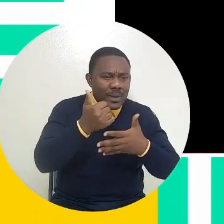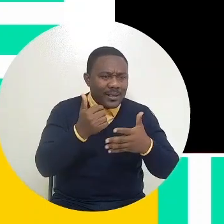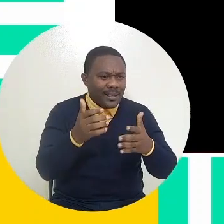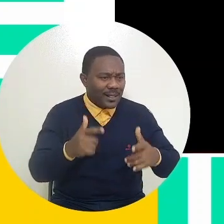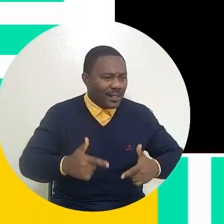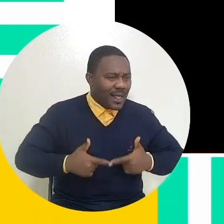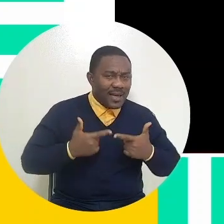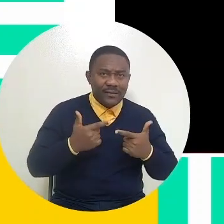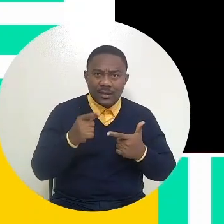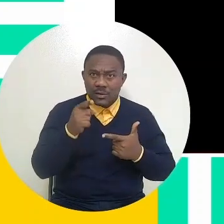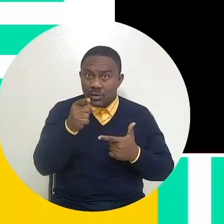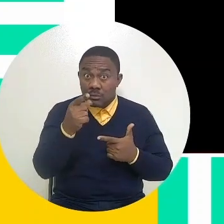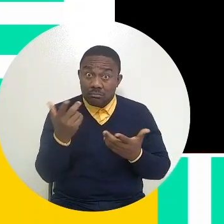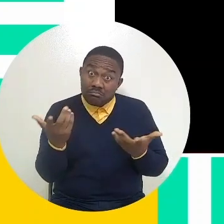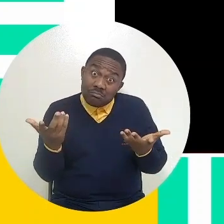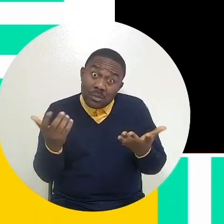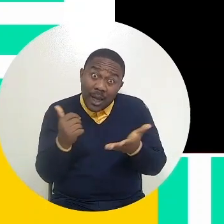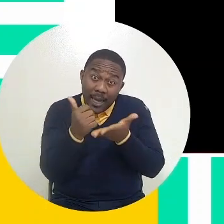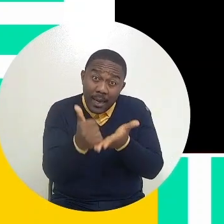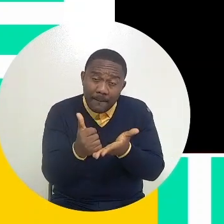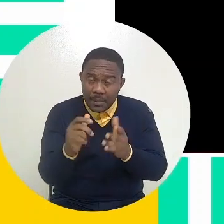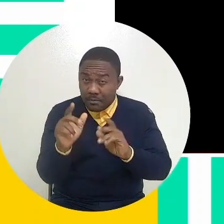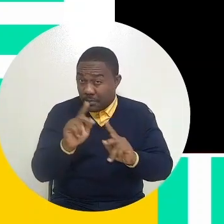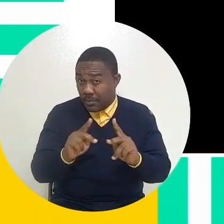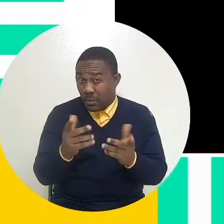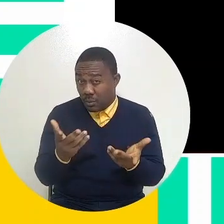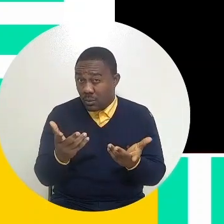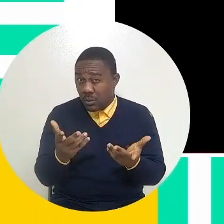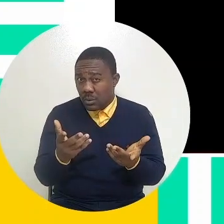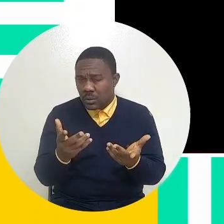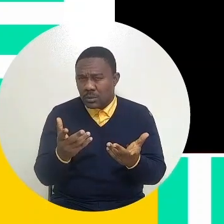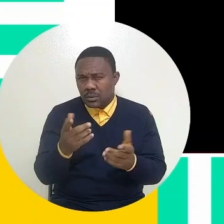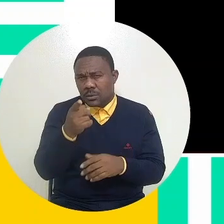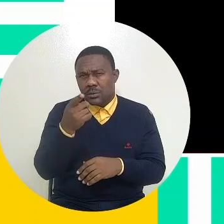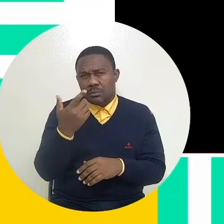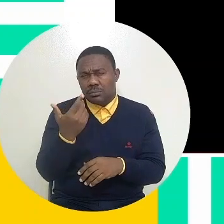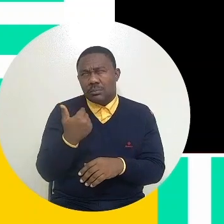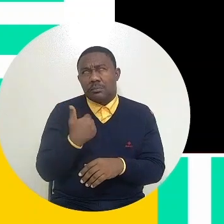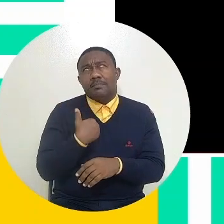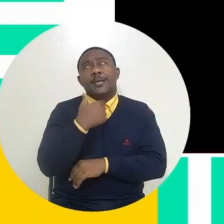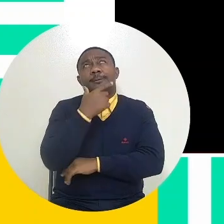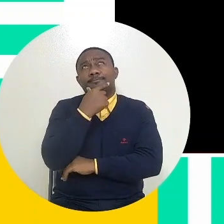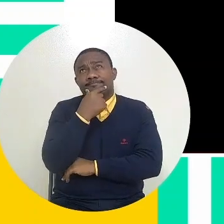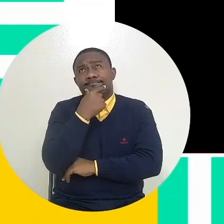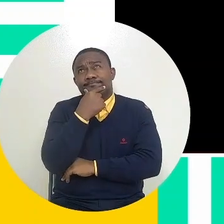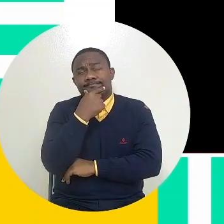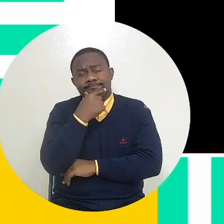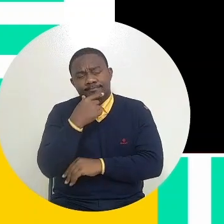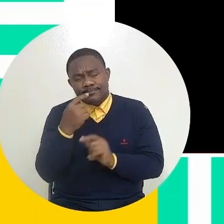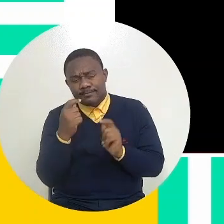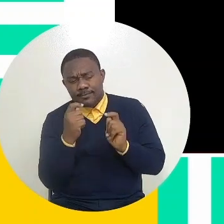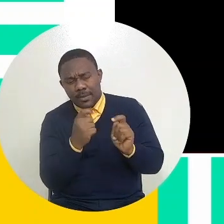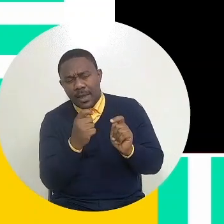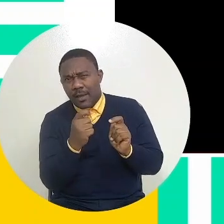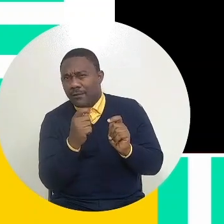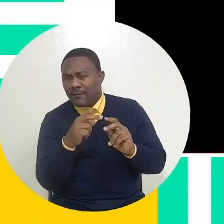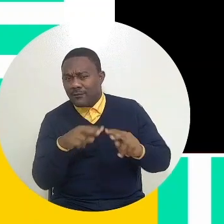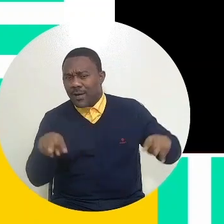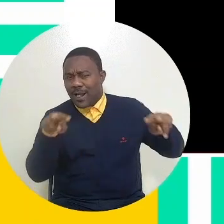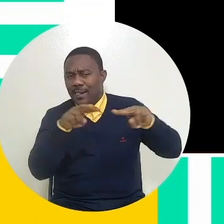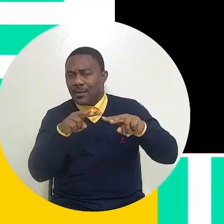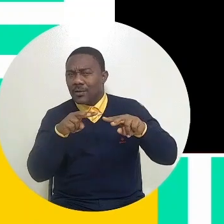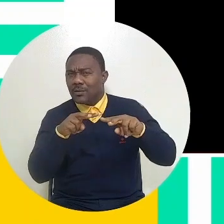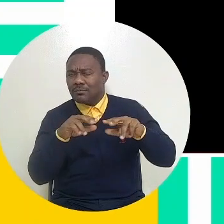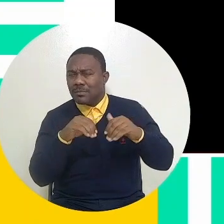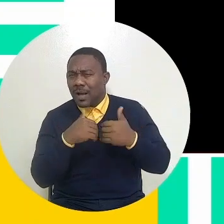Are you bringing value to help people? So value, finance, so what value can I bring? Can I offer to the masses?